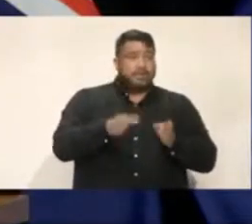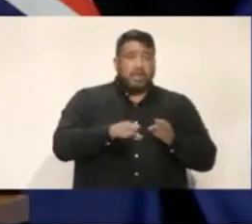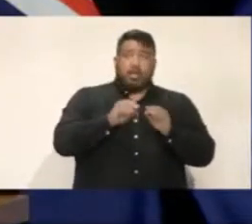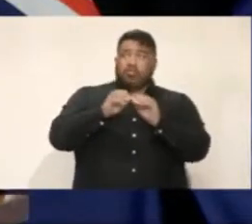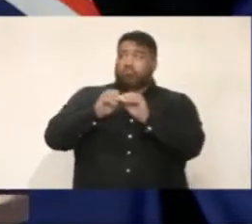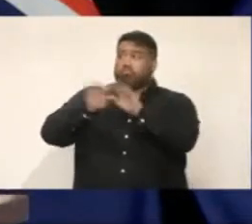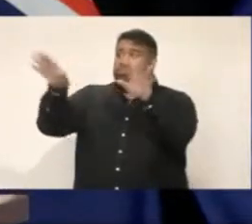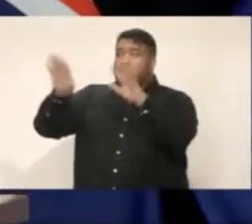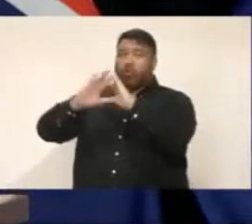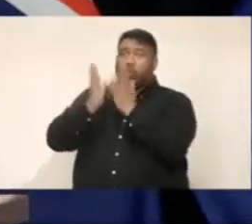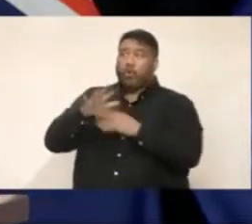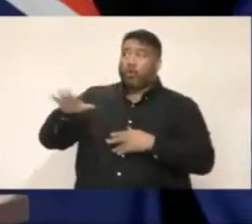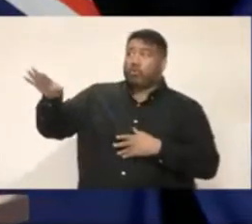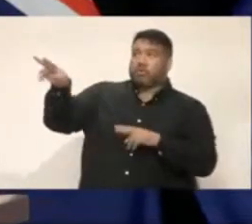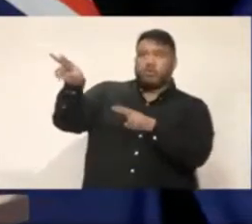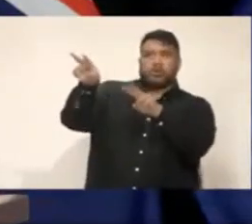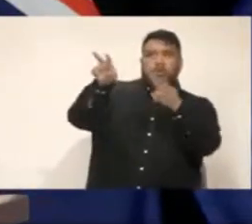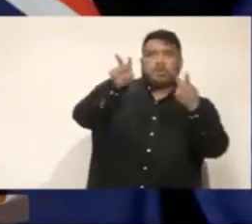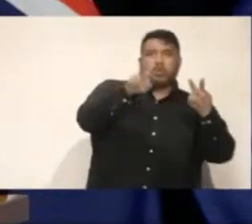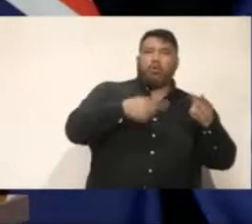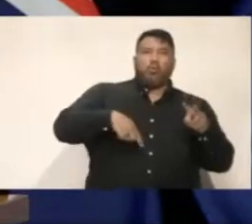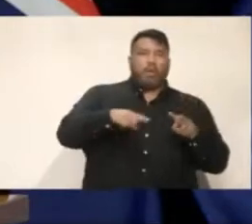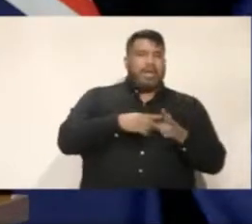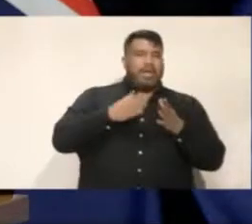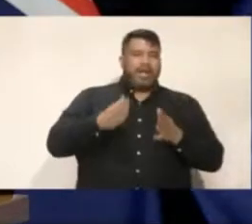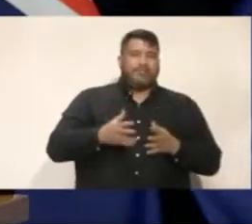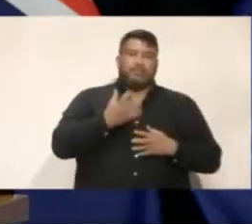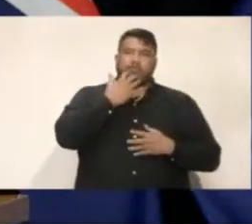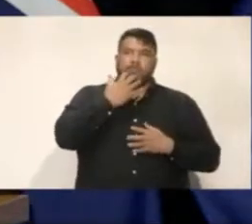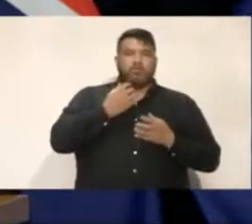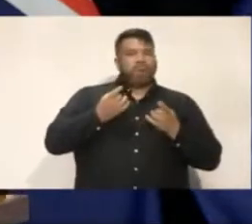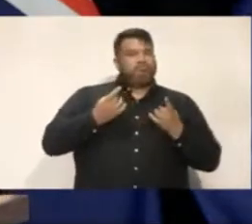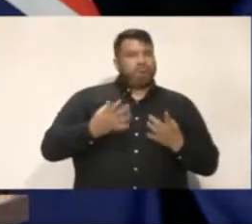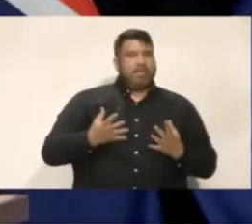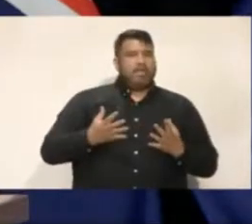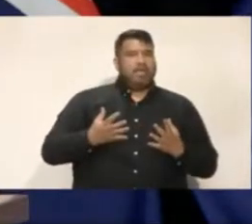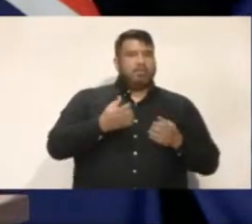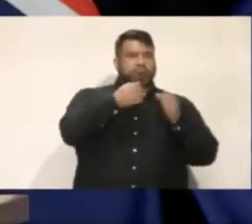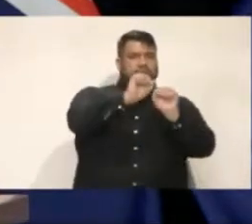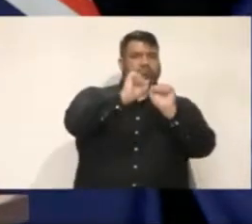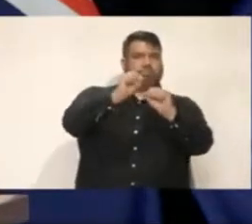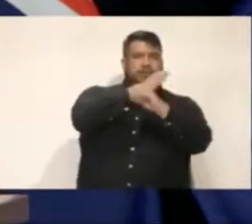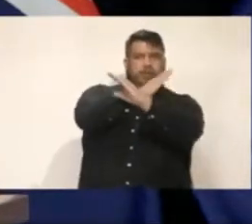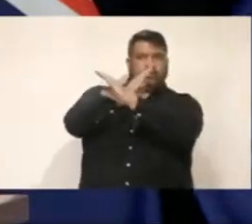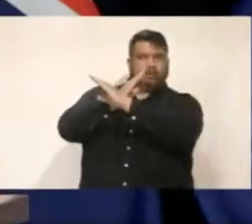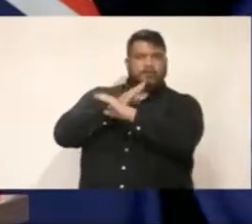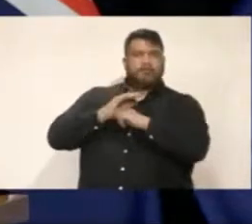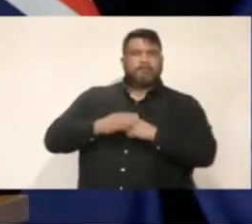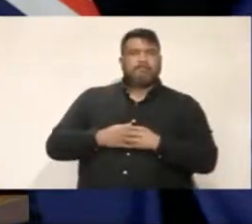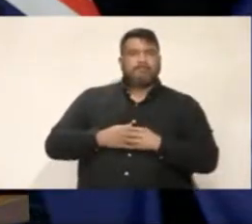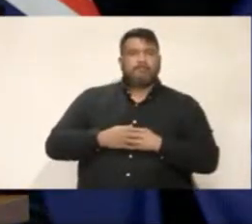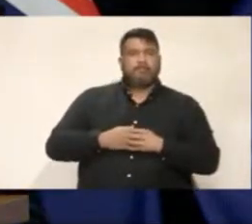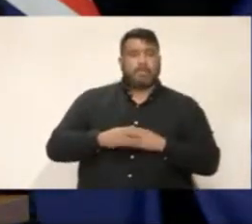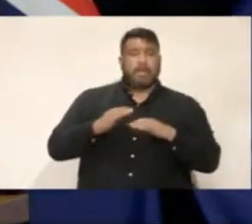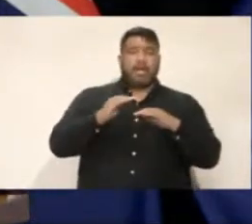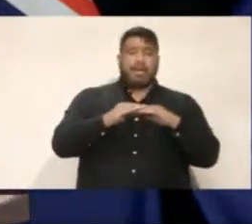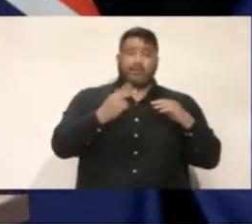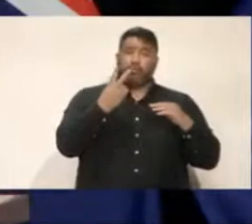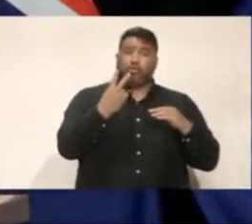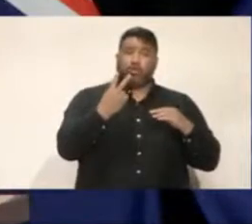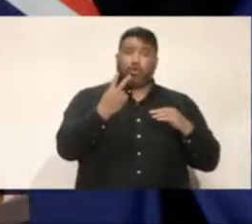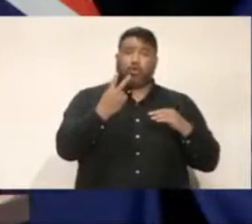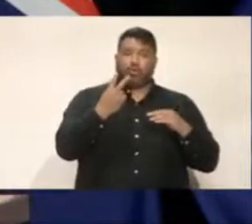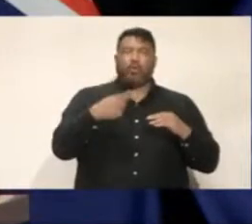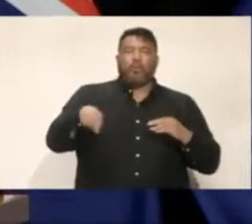world, we'll need to be dealing with it in a number of ways. While we all want to get out of level 2 restrictions as quickly as